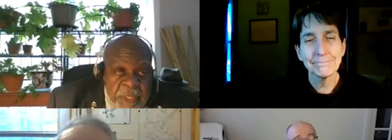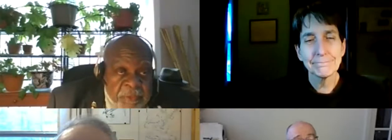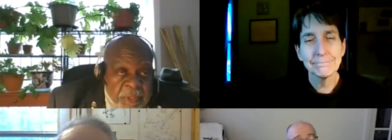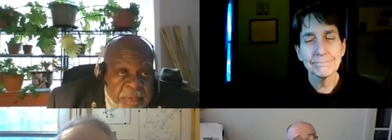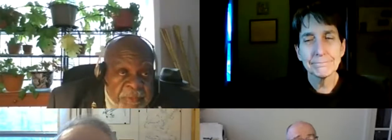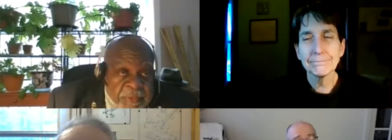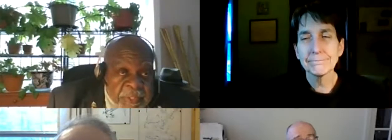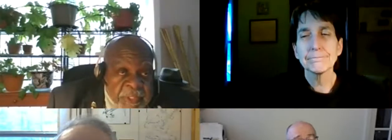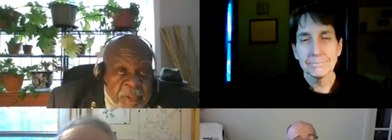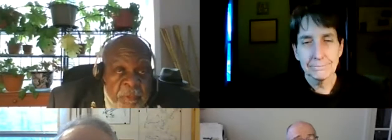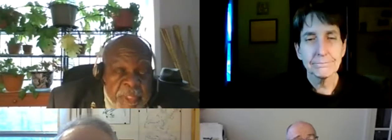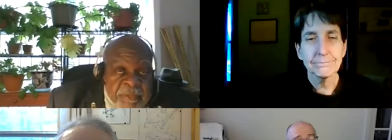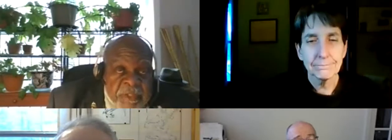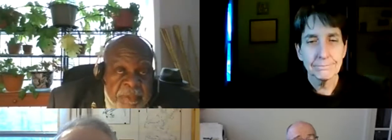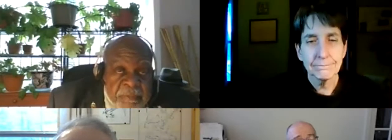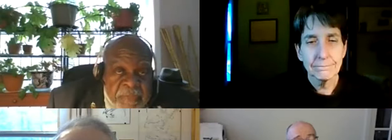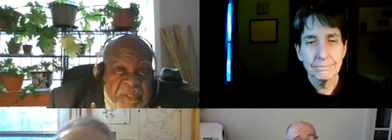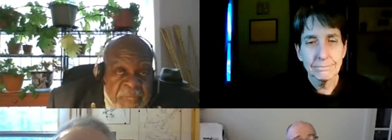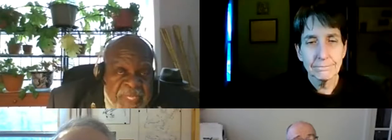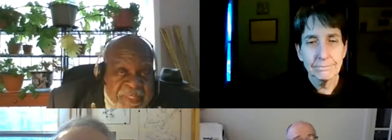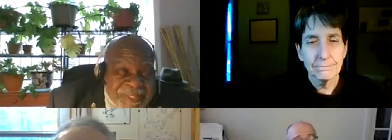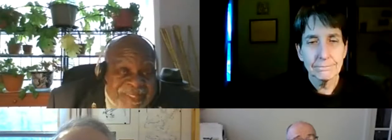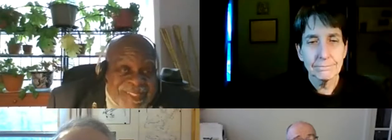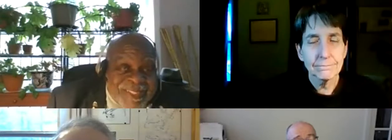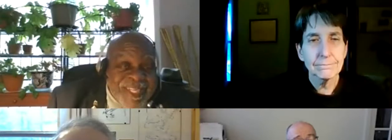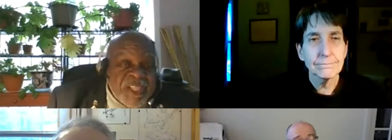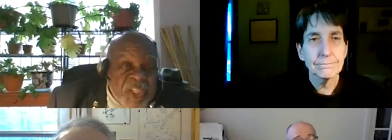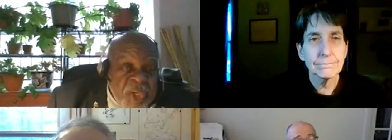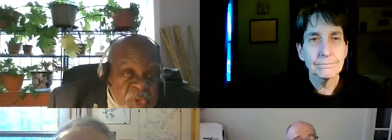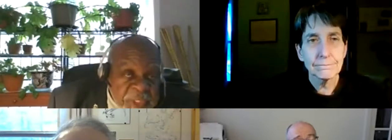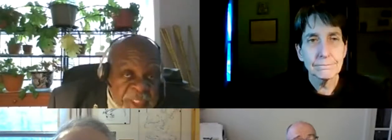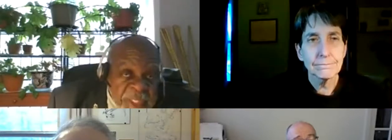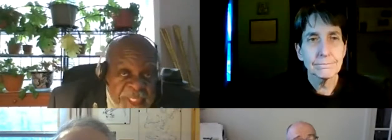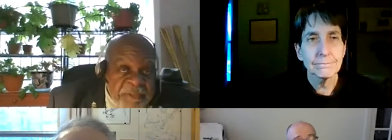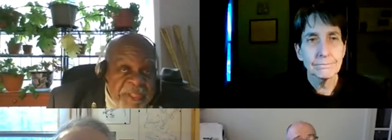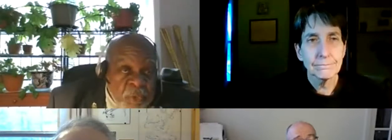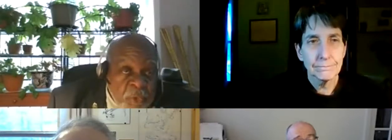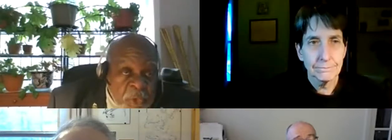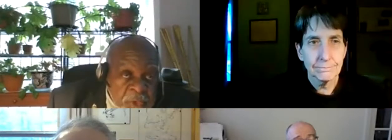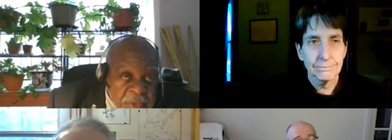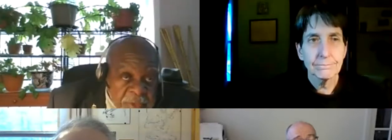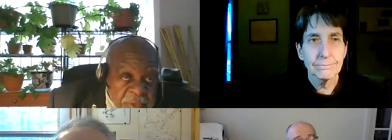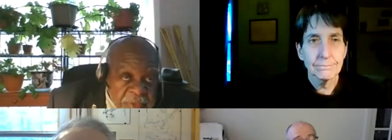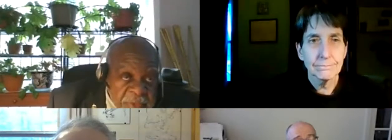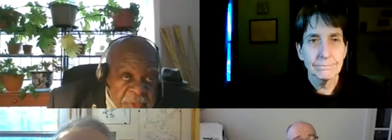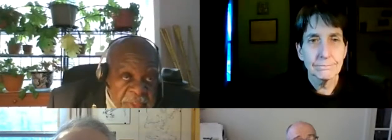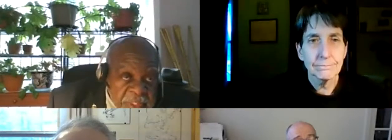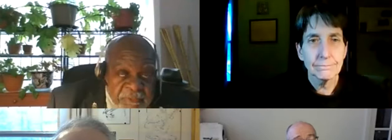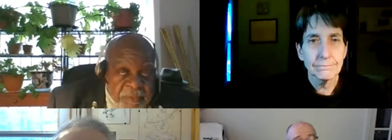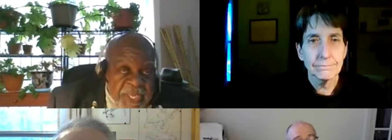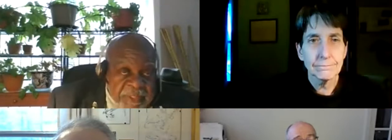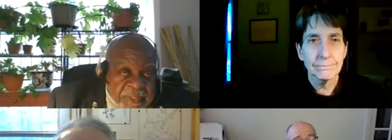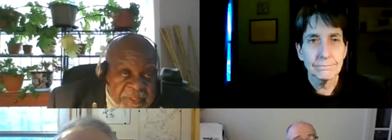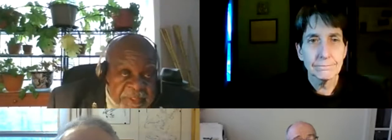we don't know. You know, we have some of the best minds in the country, if not the world,